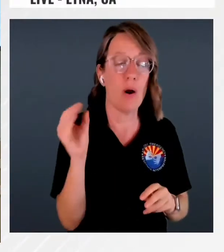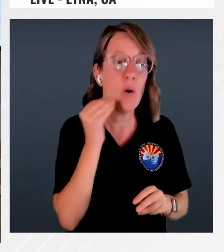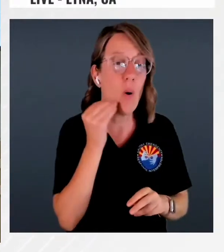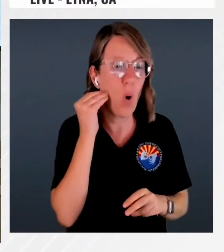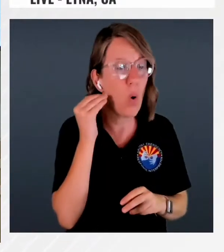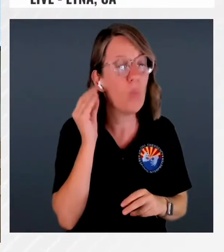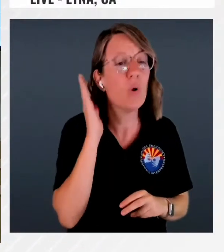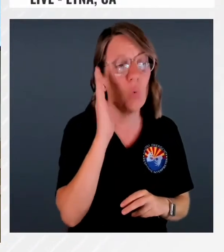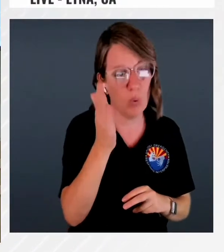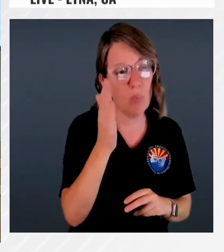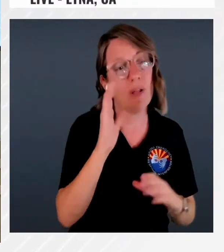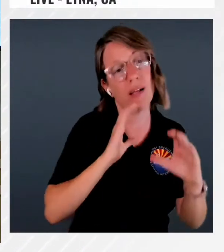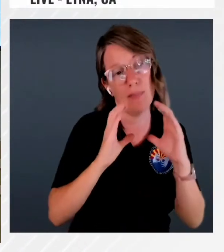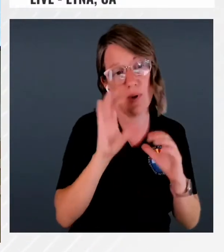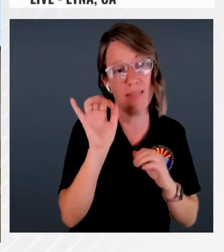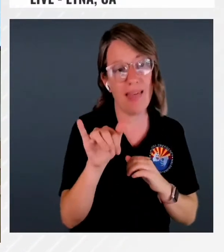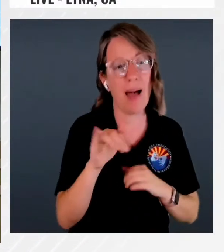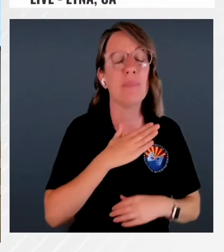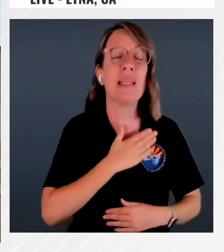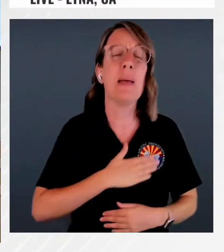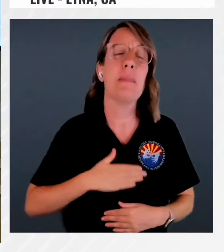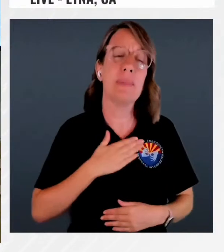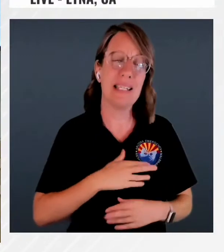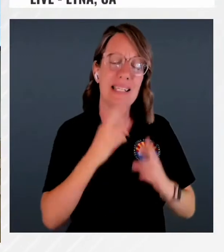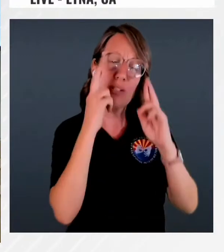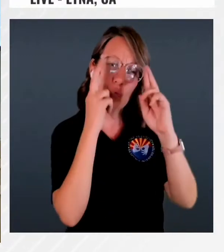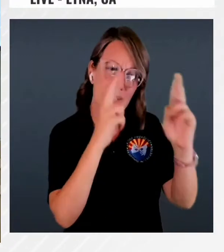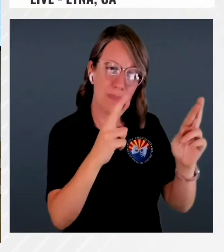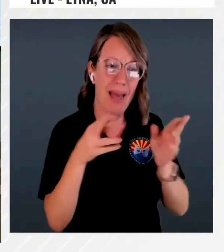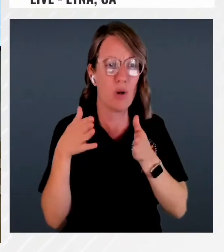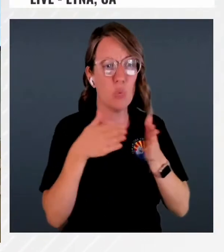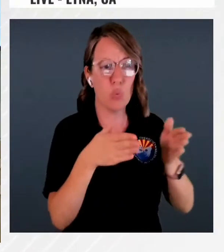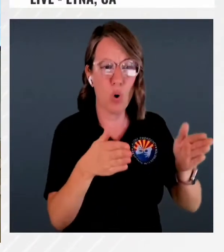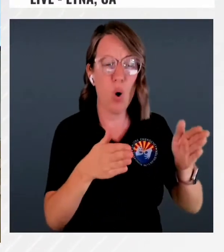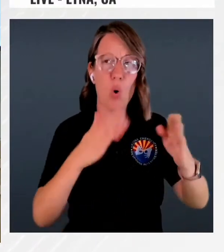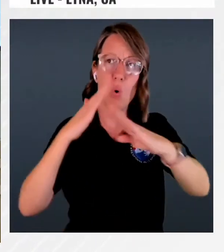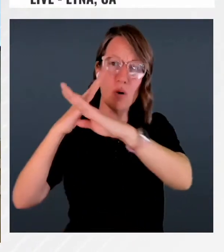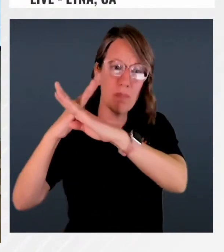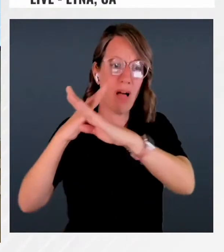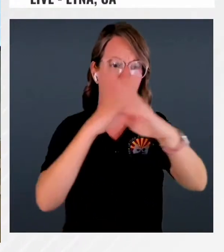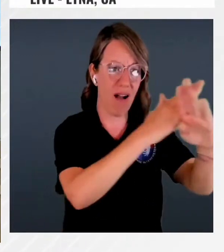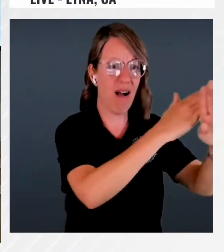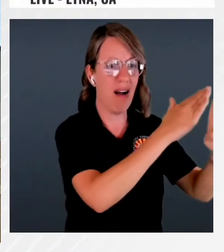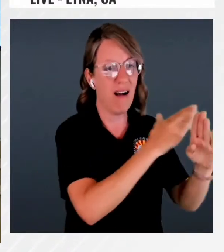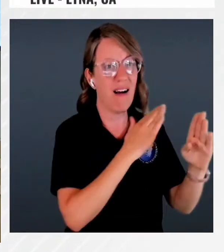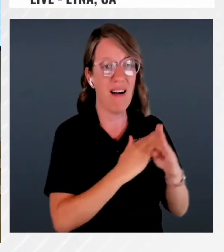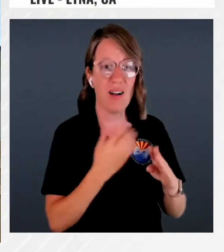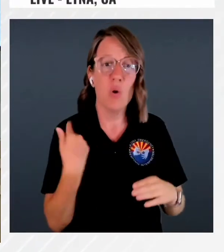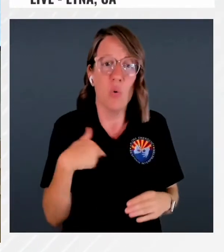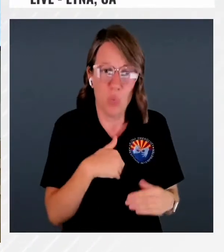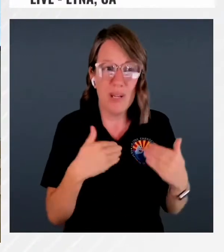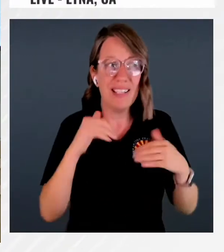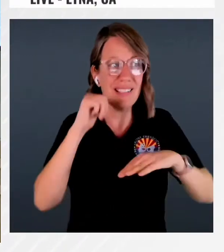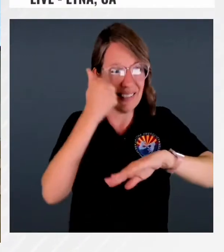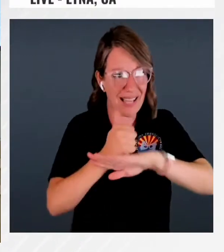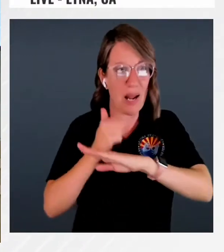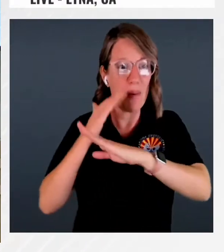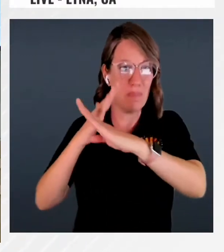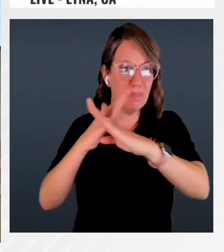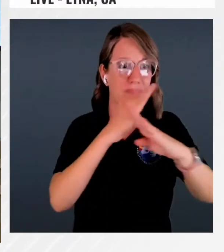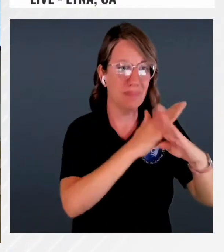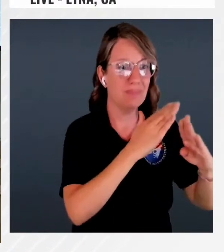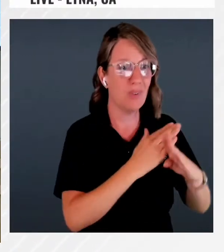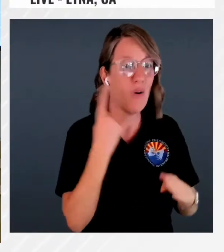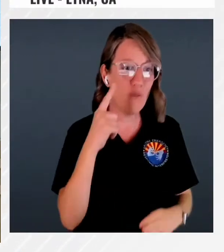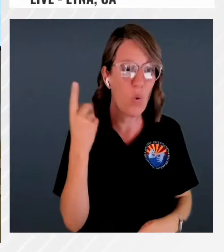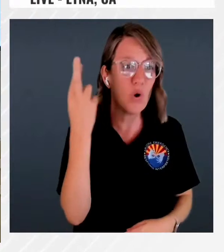respect the checkpoints that we have, the traffic control points. We have road closures for a reason. The roads contain lots of different